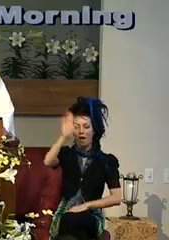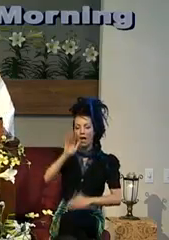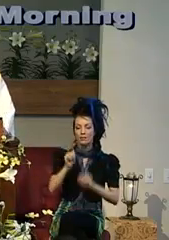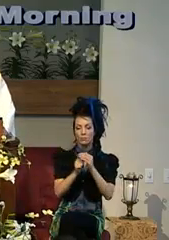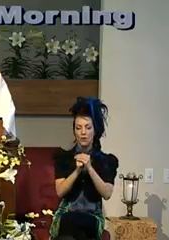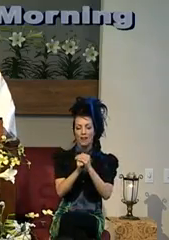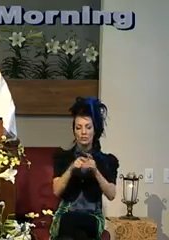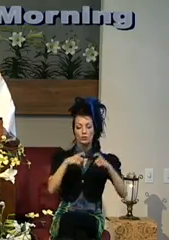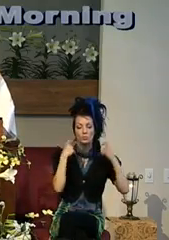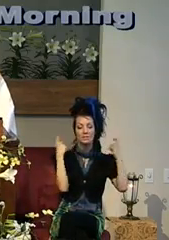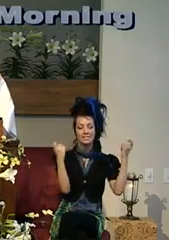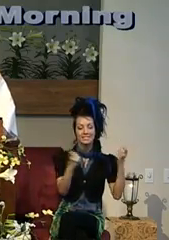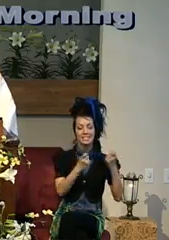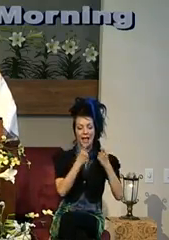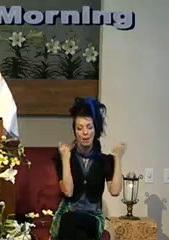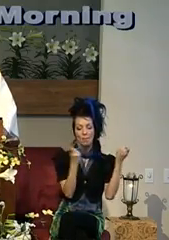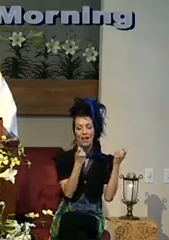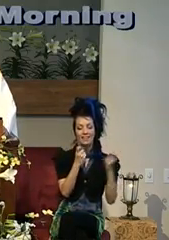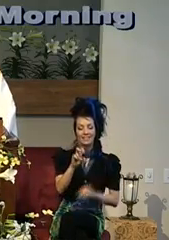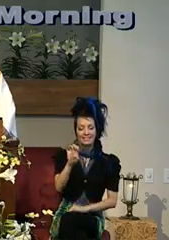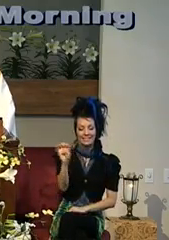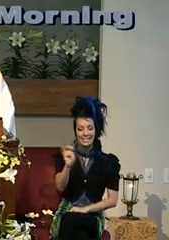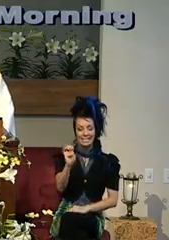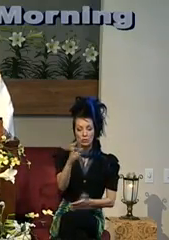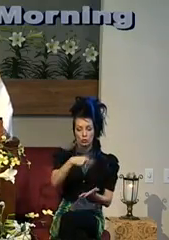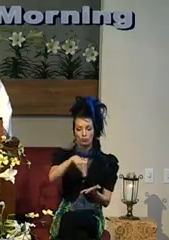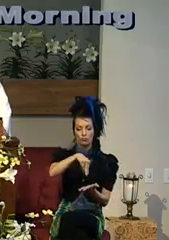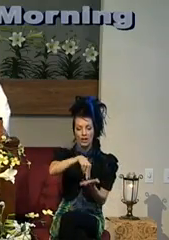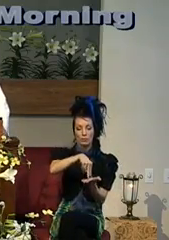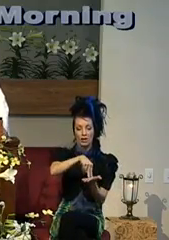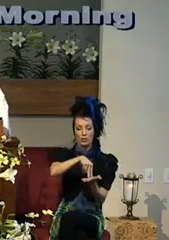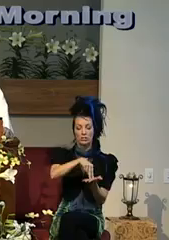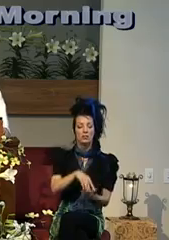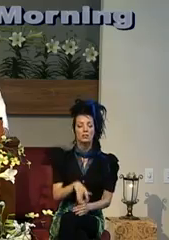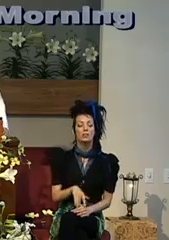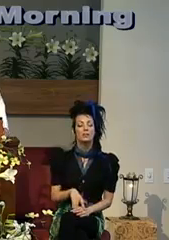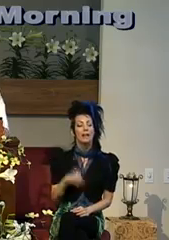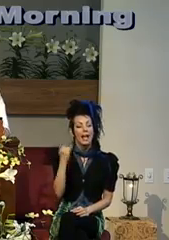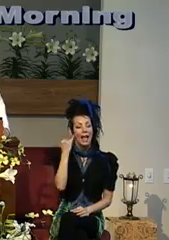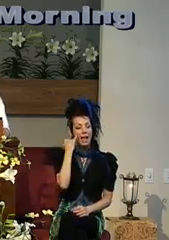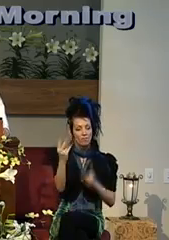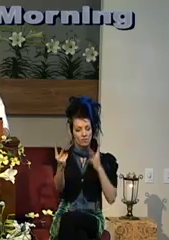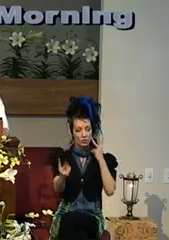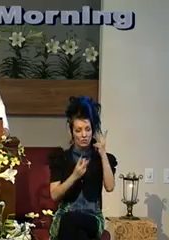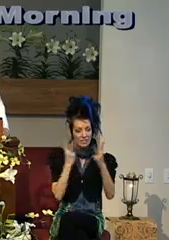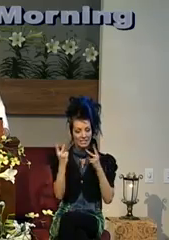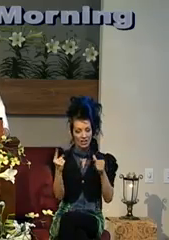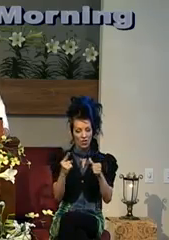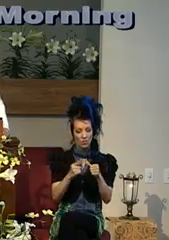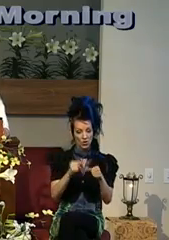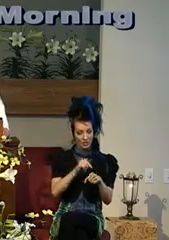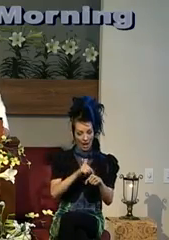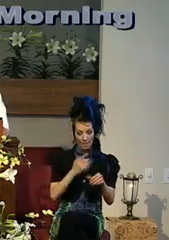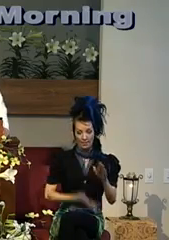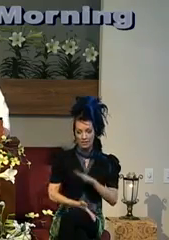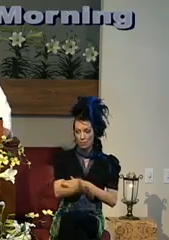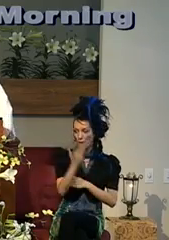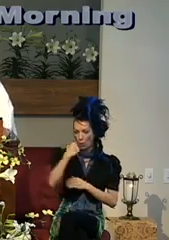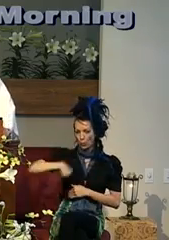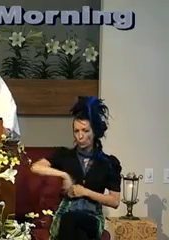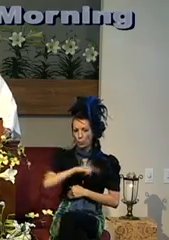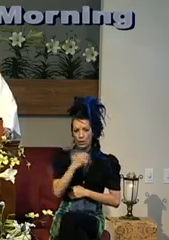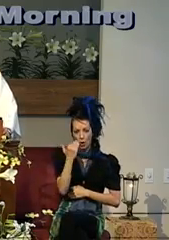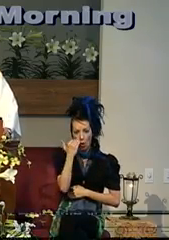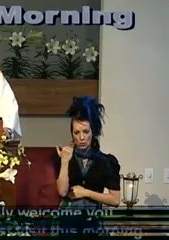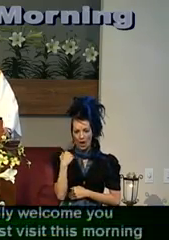and to celebrate the Easter resurrection. A joy to welcome you, especially if you are worshiping with us for the very first time this morning, because we know that